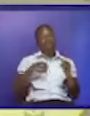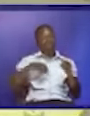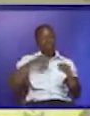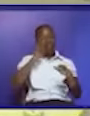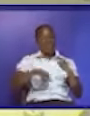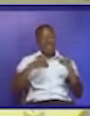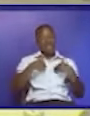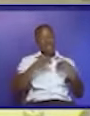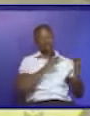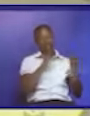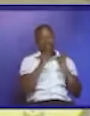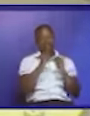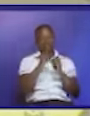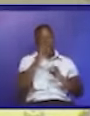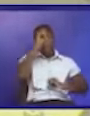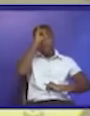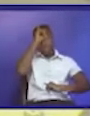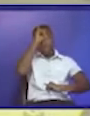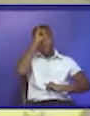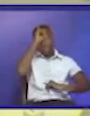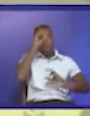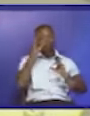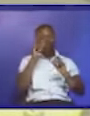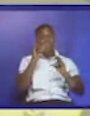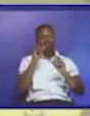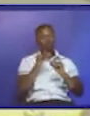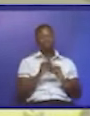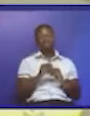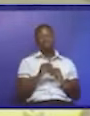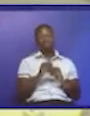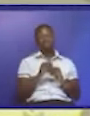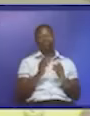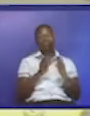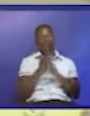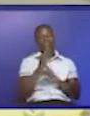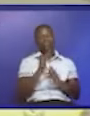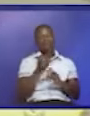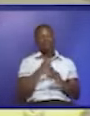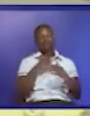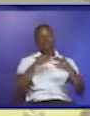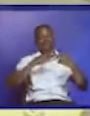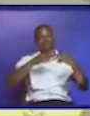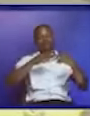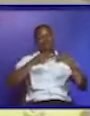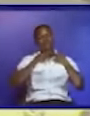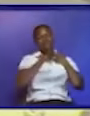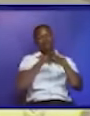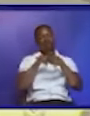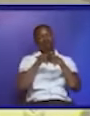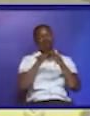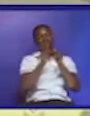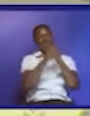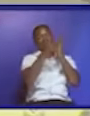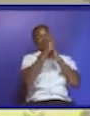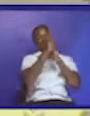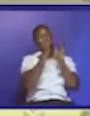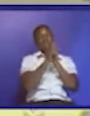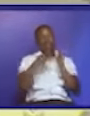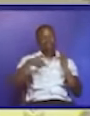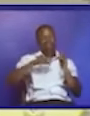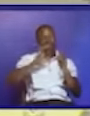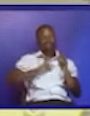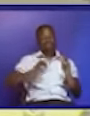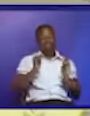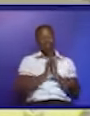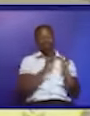in isolation to the God of the Bible. It is through our union and our partnership that we have that